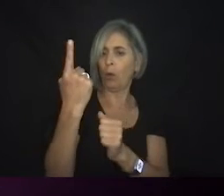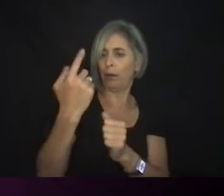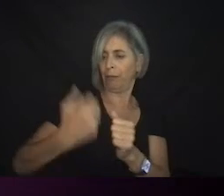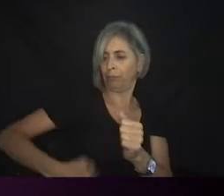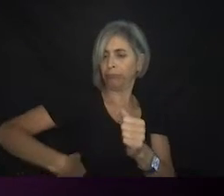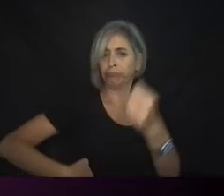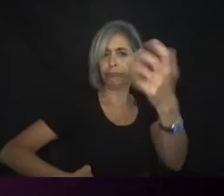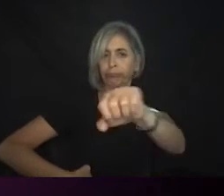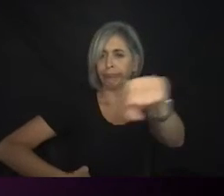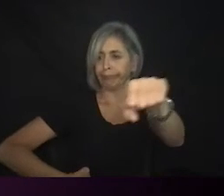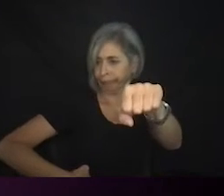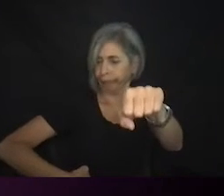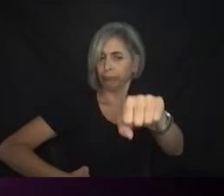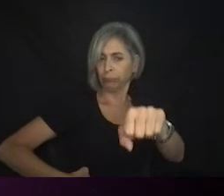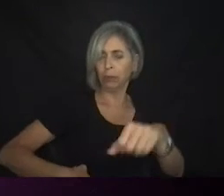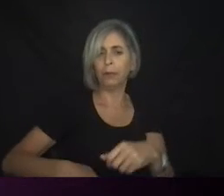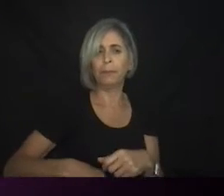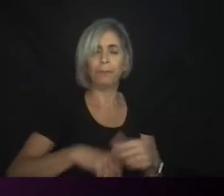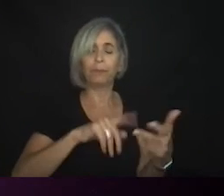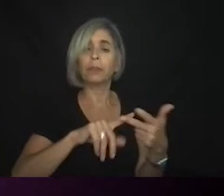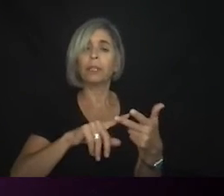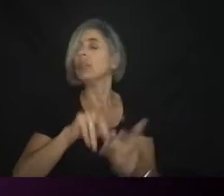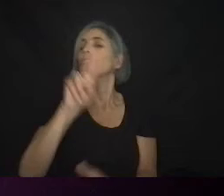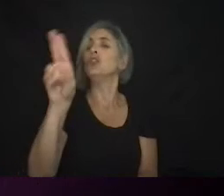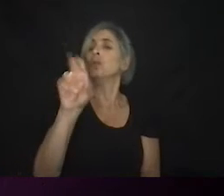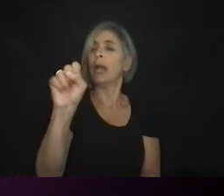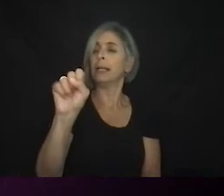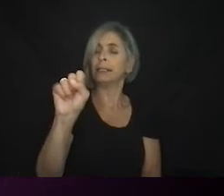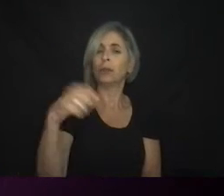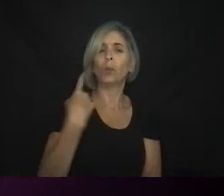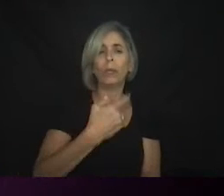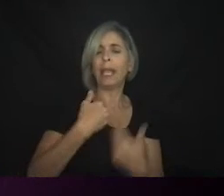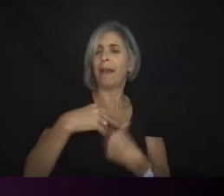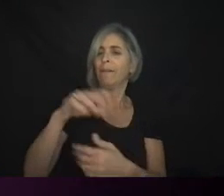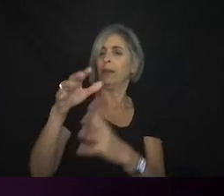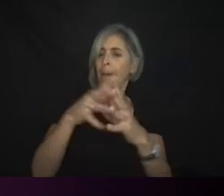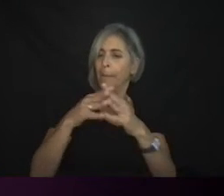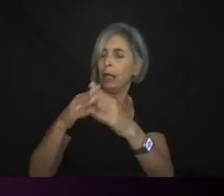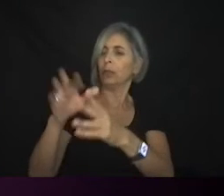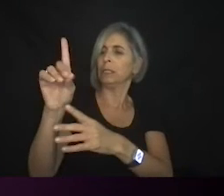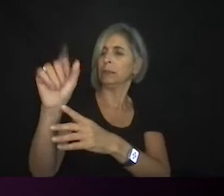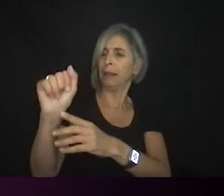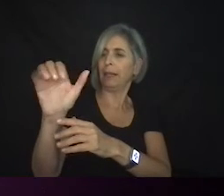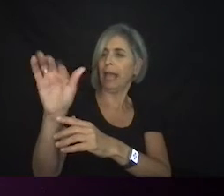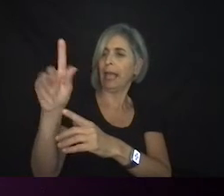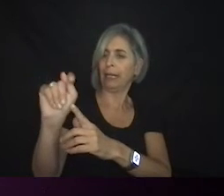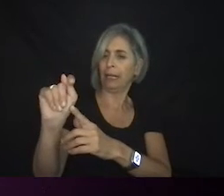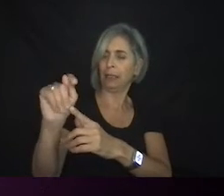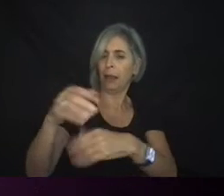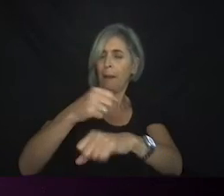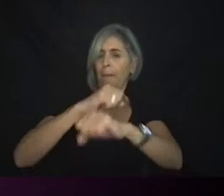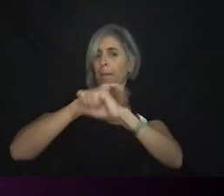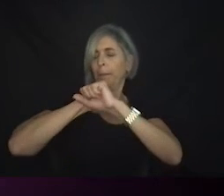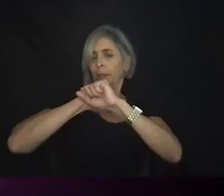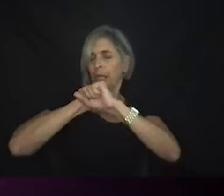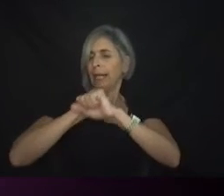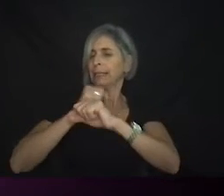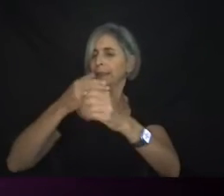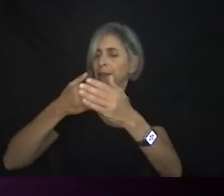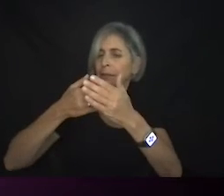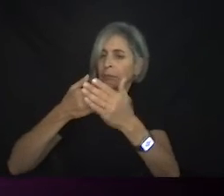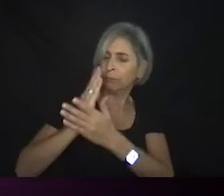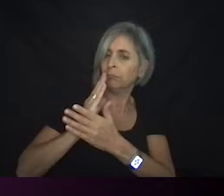So in the US, we have something called the Americans with Disabilities Act, and this protects the rights of disabled people and kind of sets